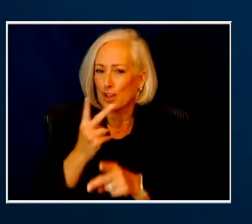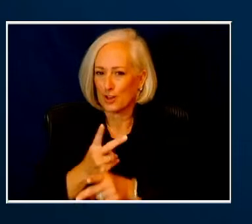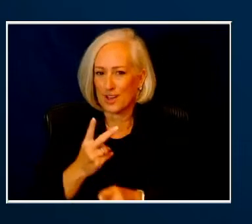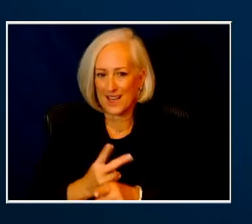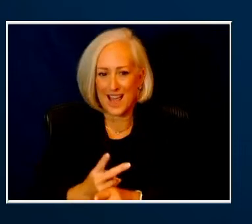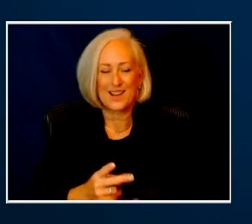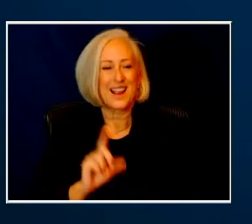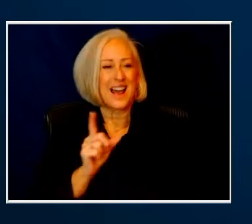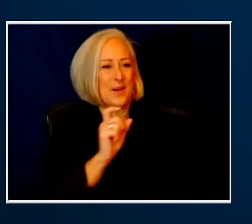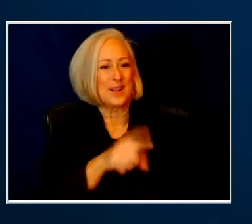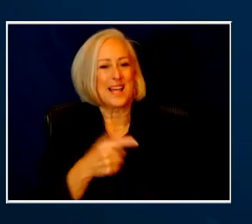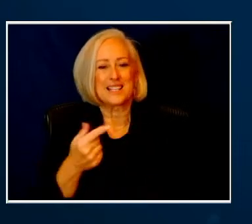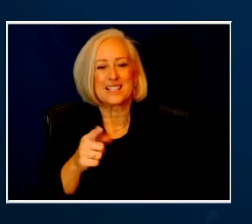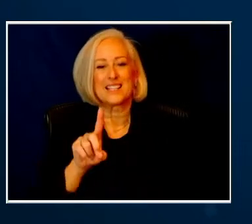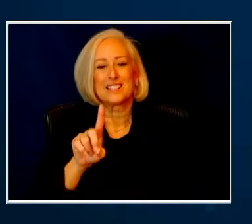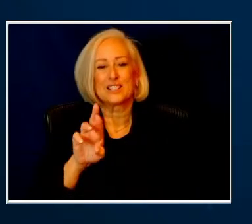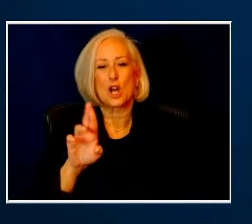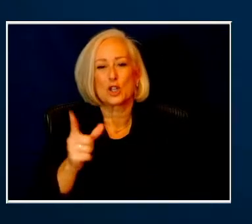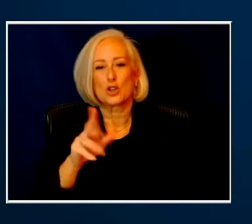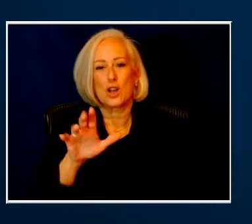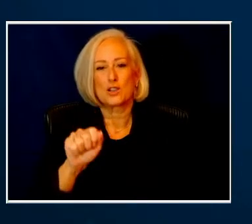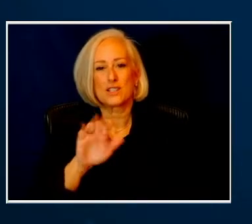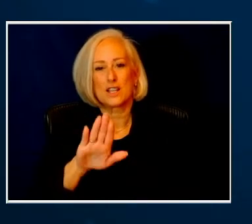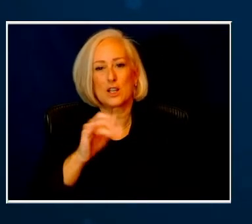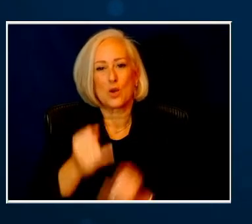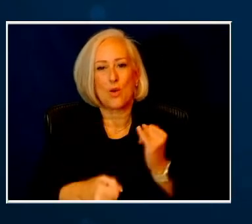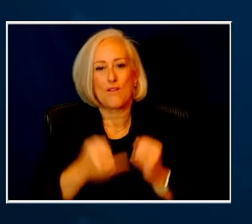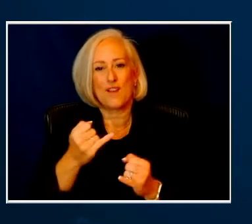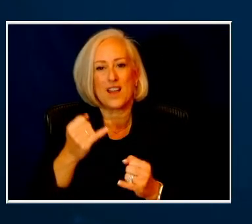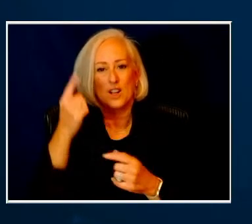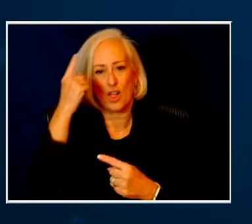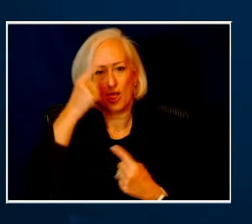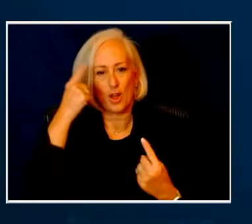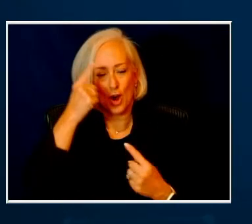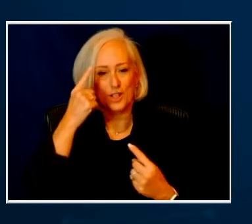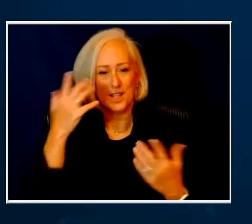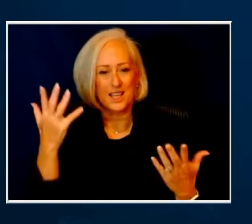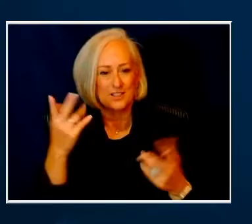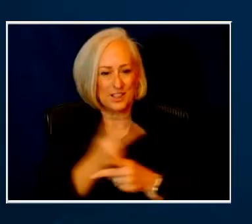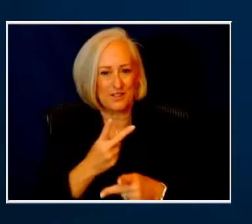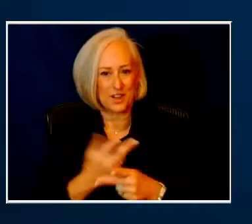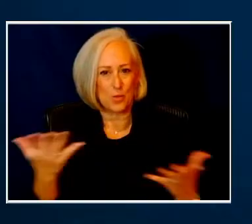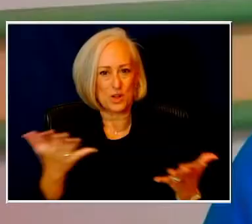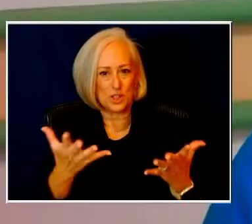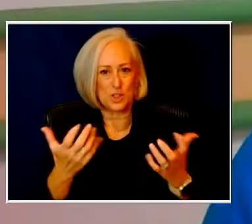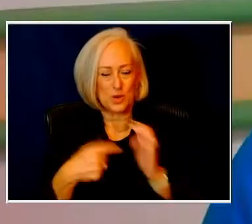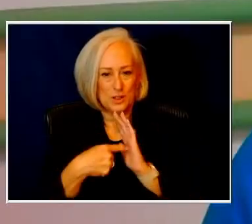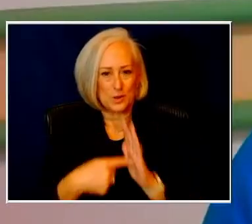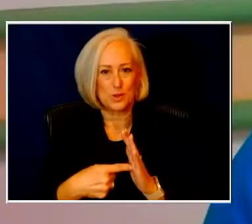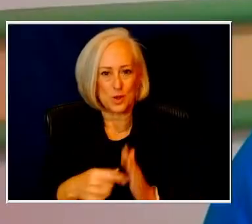Dr. Garcia, give us your final thoughts while Kolbie's figuring out what she wants to show.